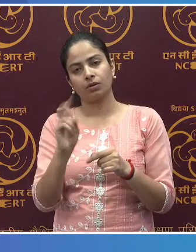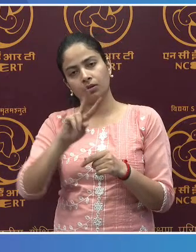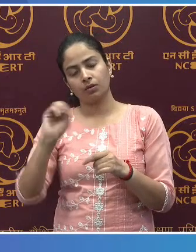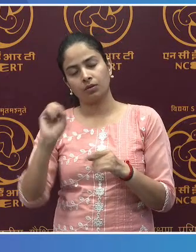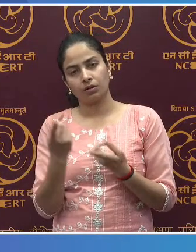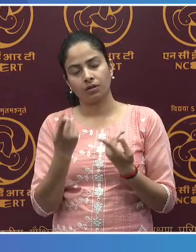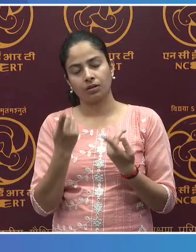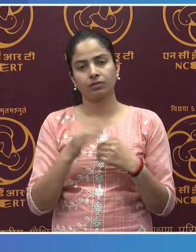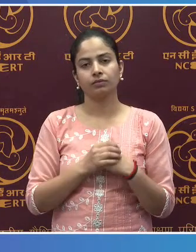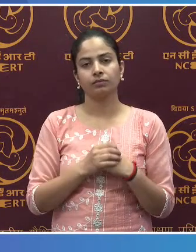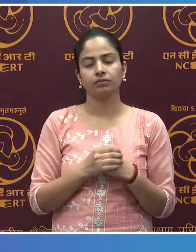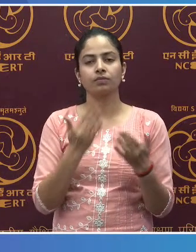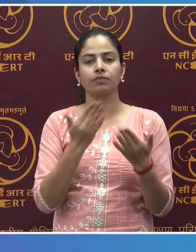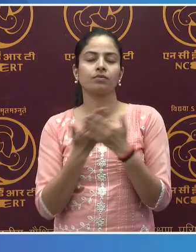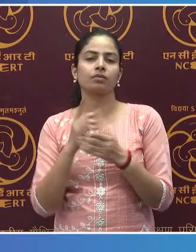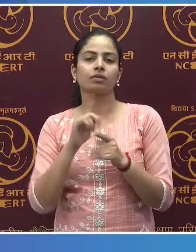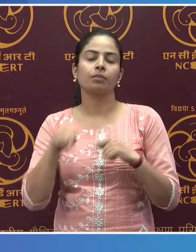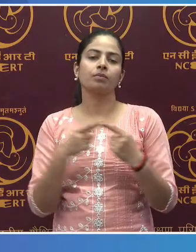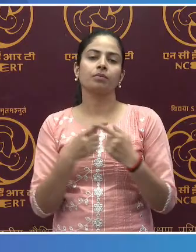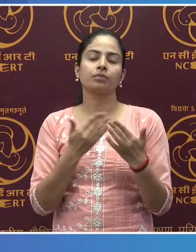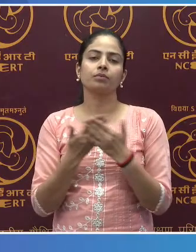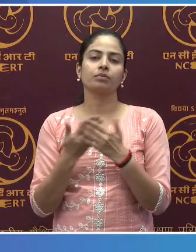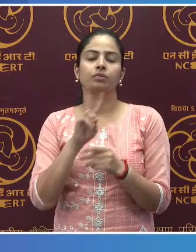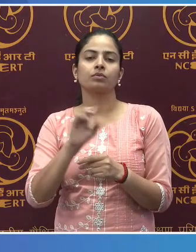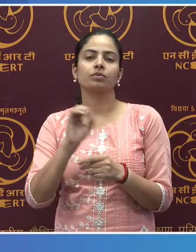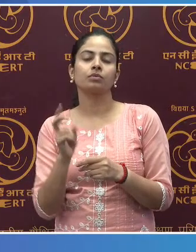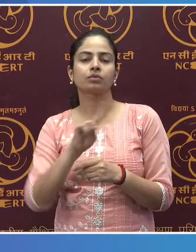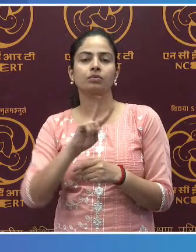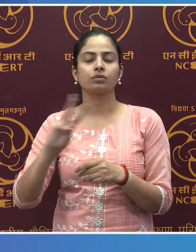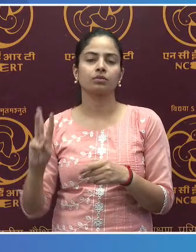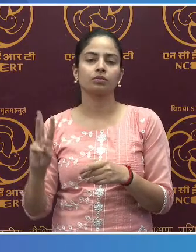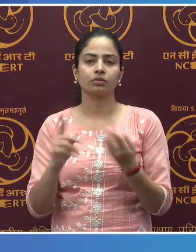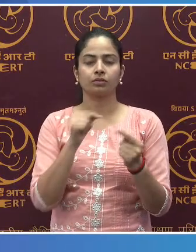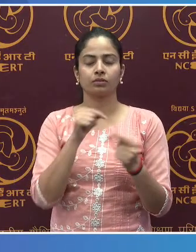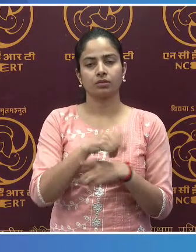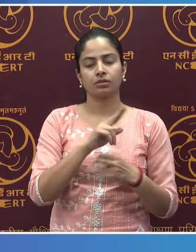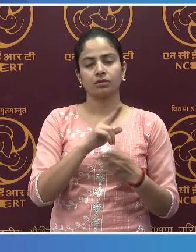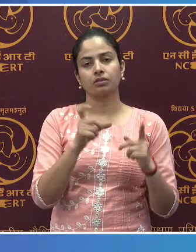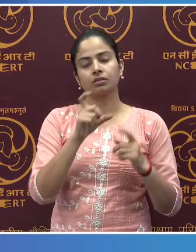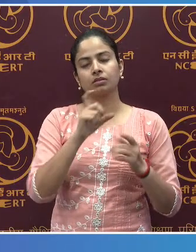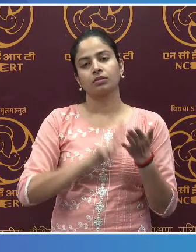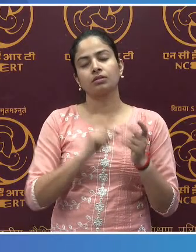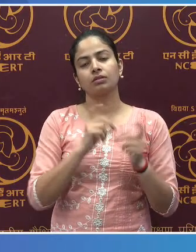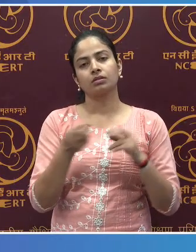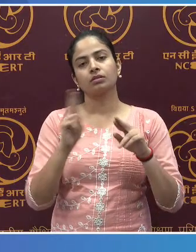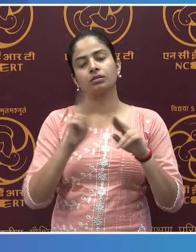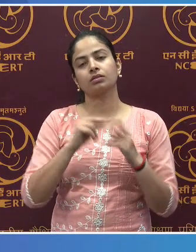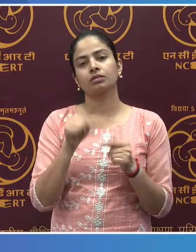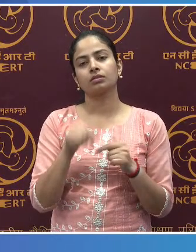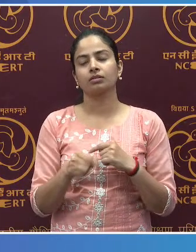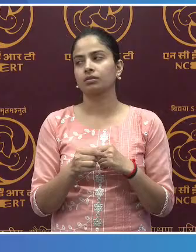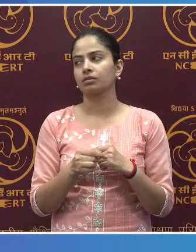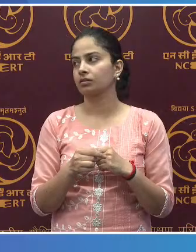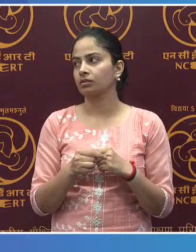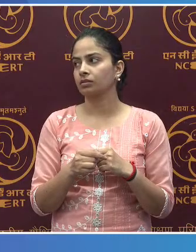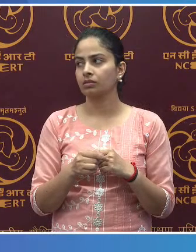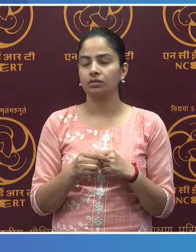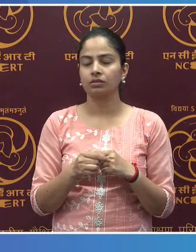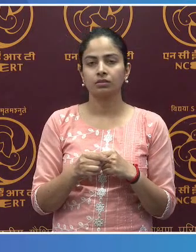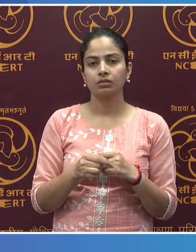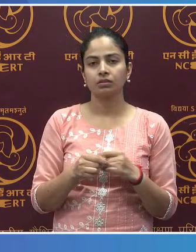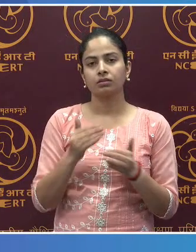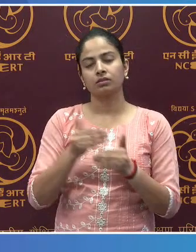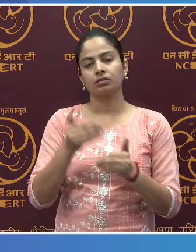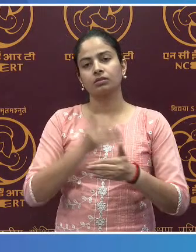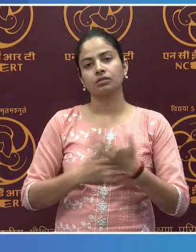for School Education 2023, then this NCF and NEP visualize the school education in the 4 different stages.